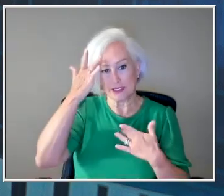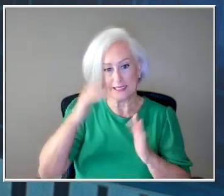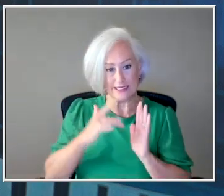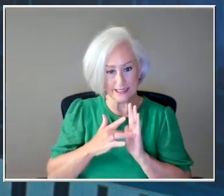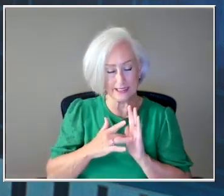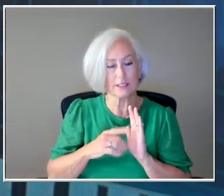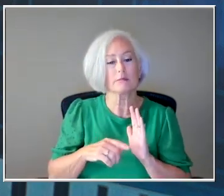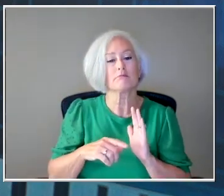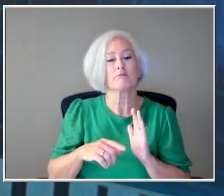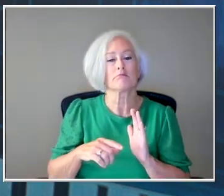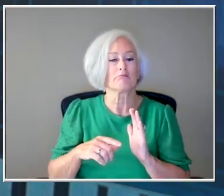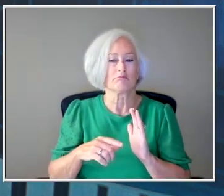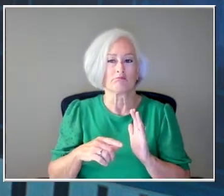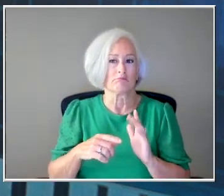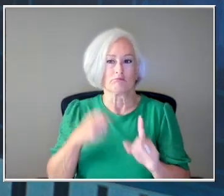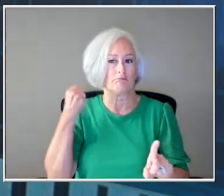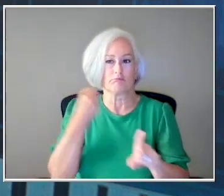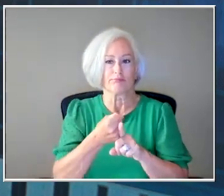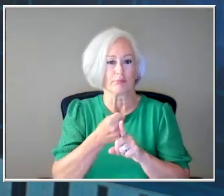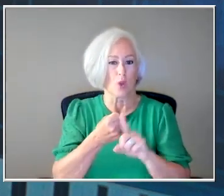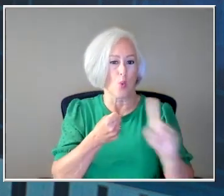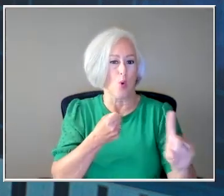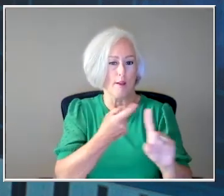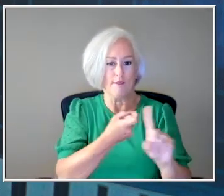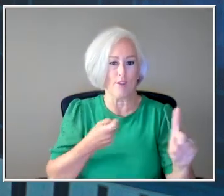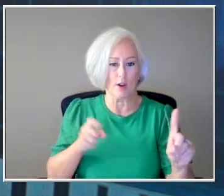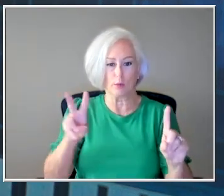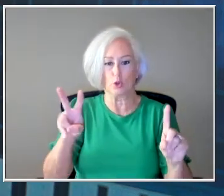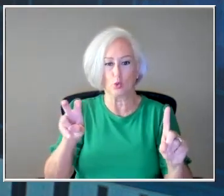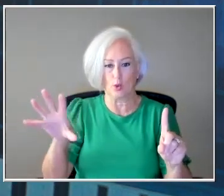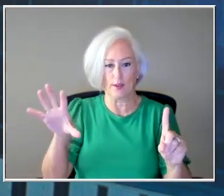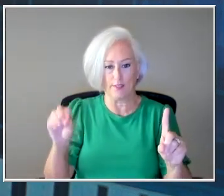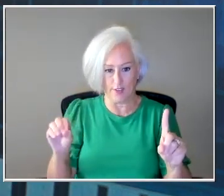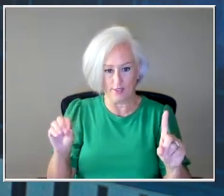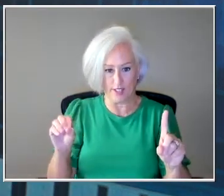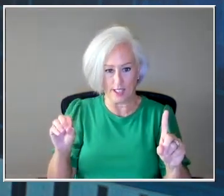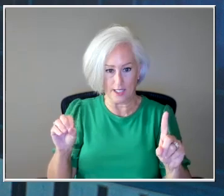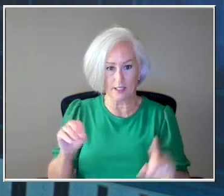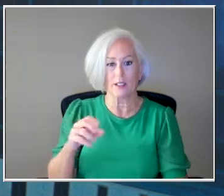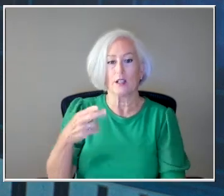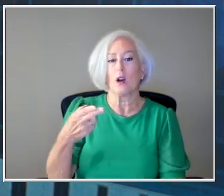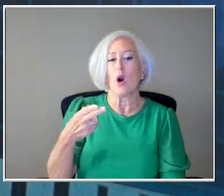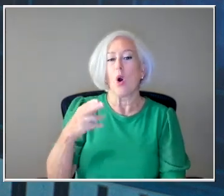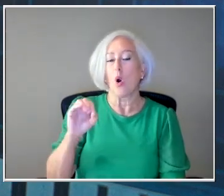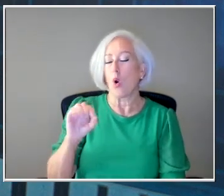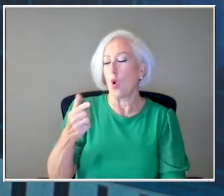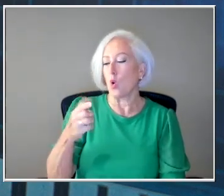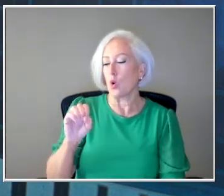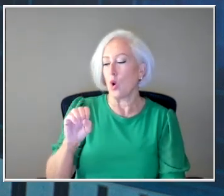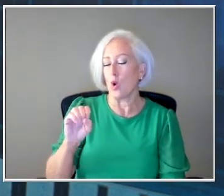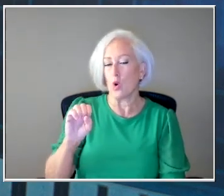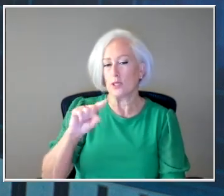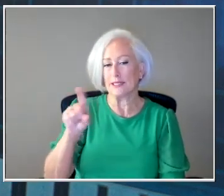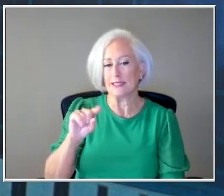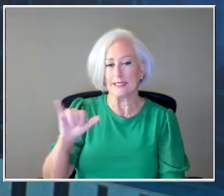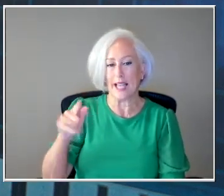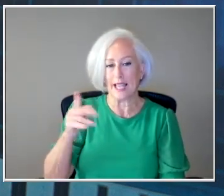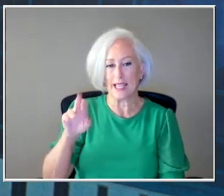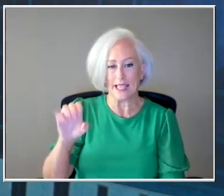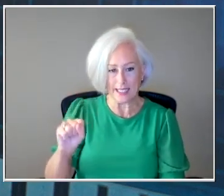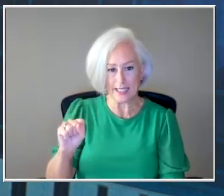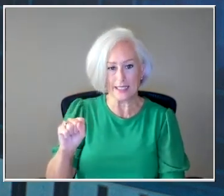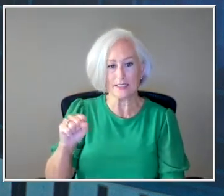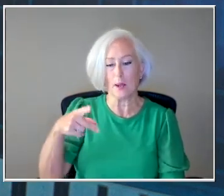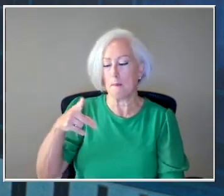in 250 people. Homozygotes, which this young girl had, is 1.5 million have that. So 1